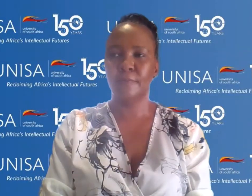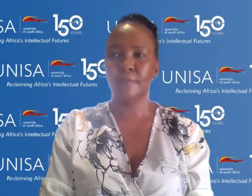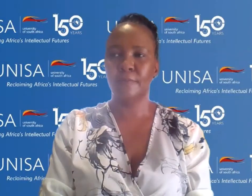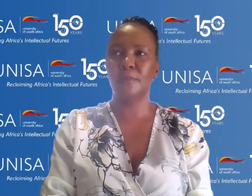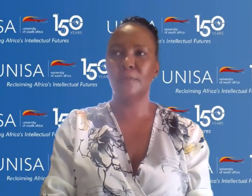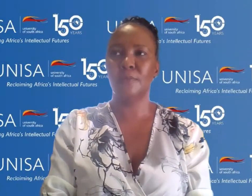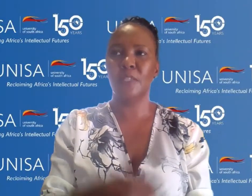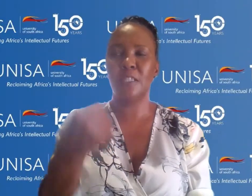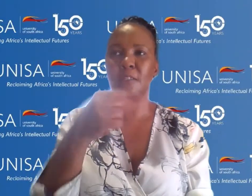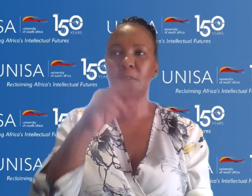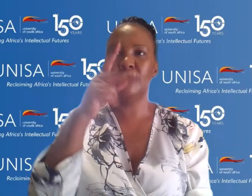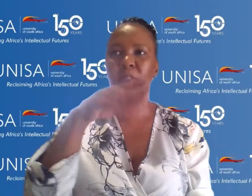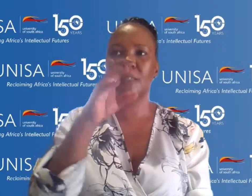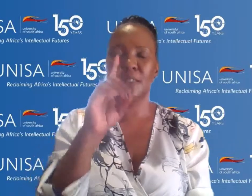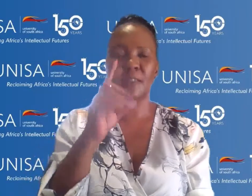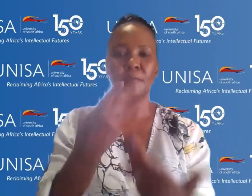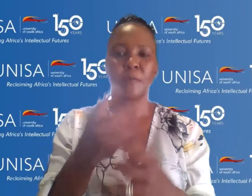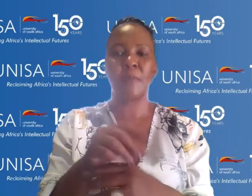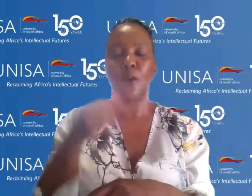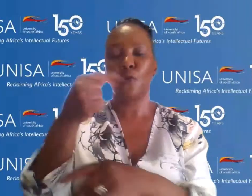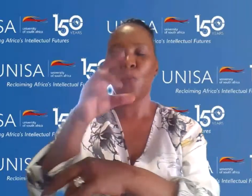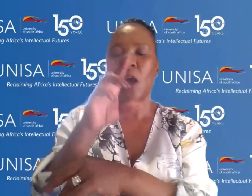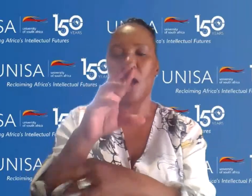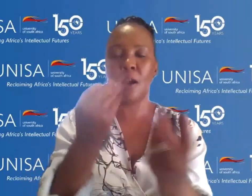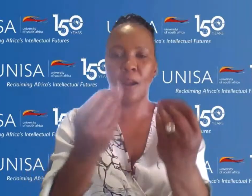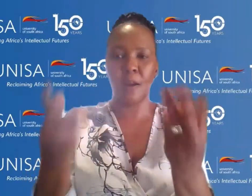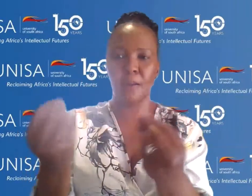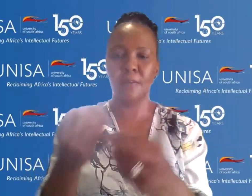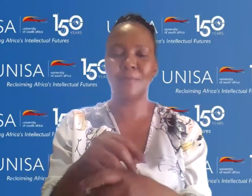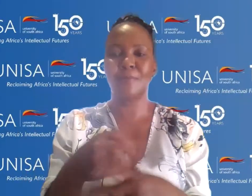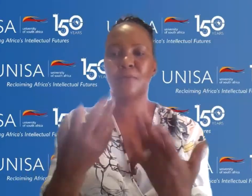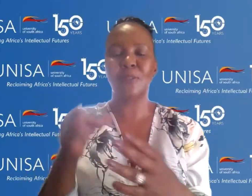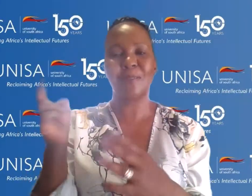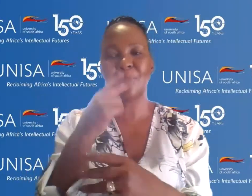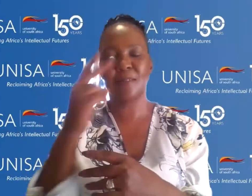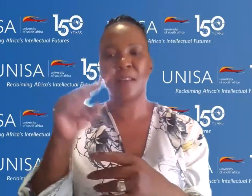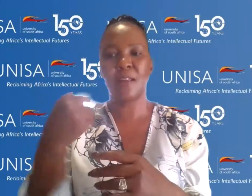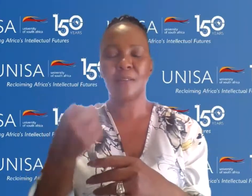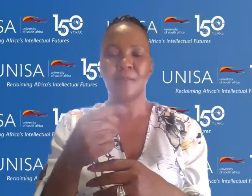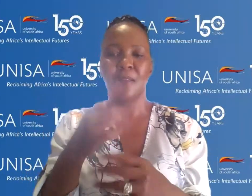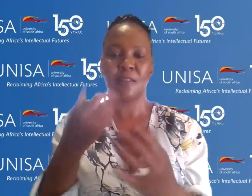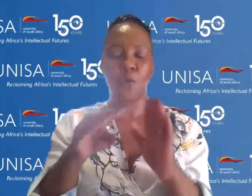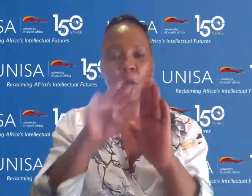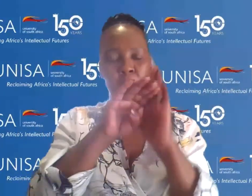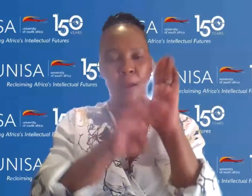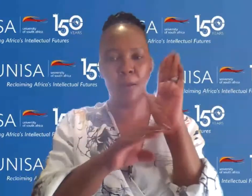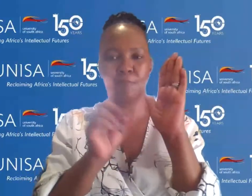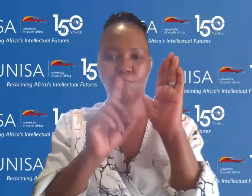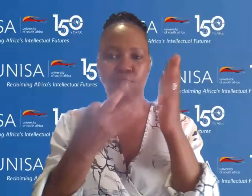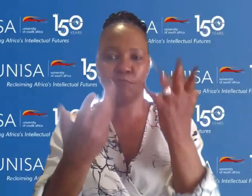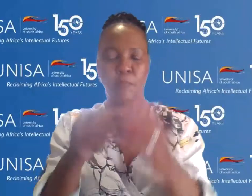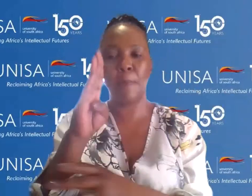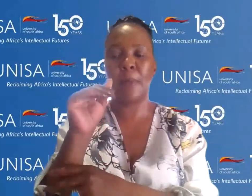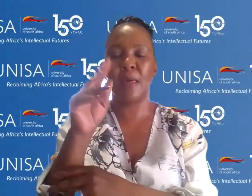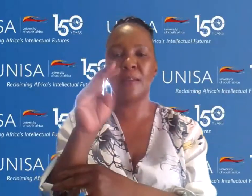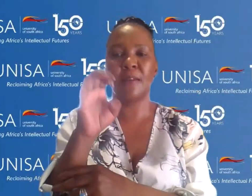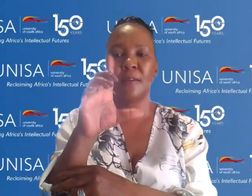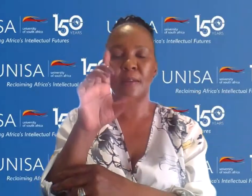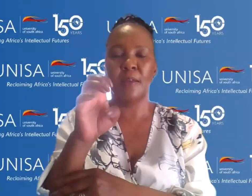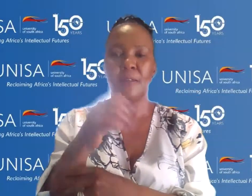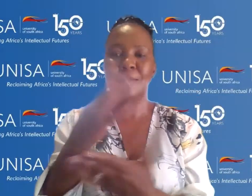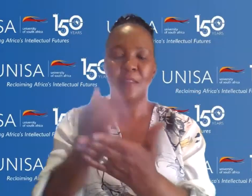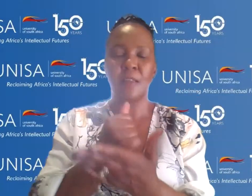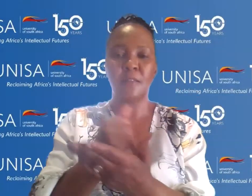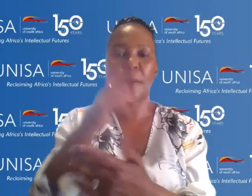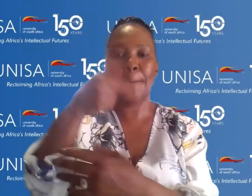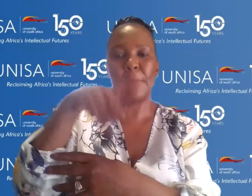our QR code. So let me see what's next in the list. Okay, maybe Vanilla, saving as a PDF. Maybe you can show